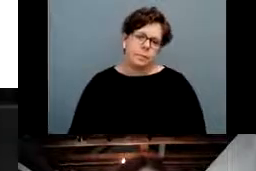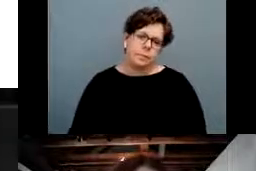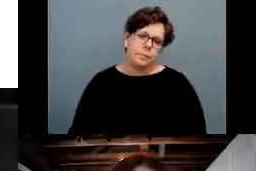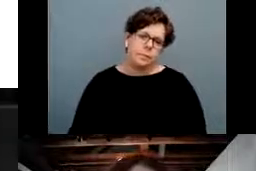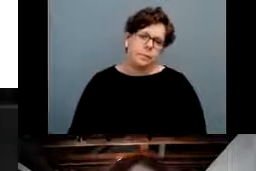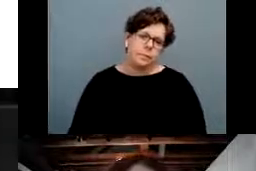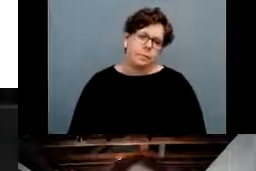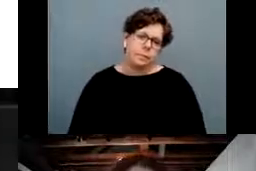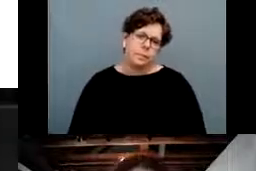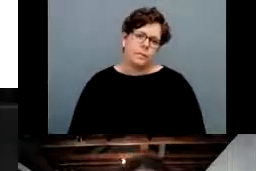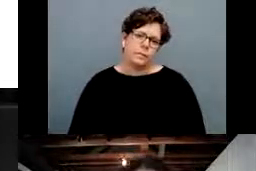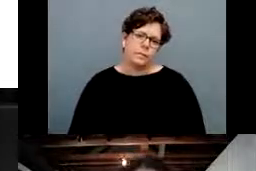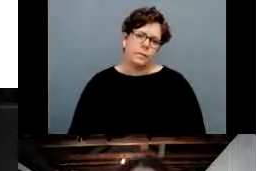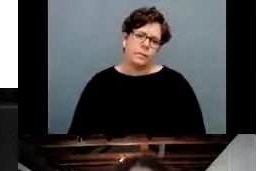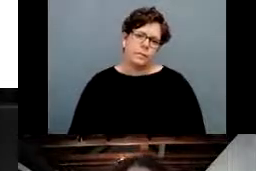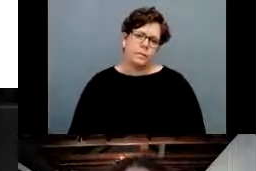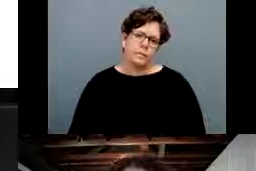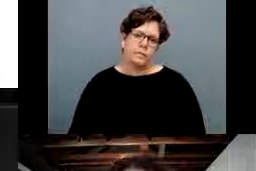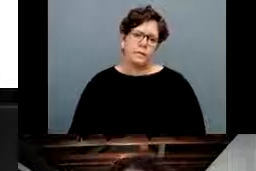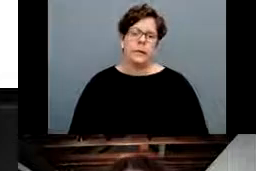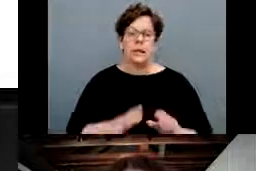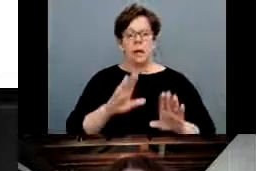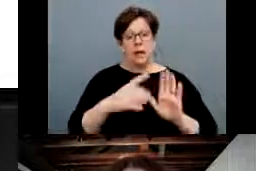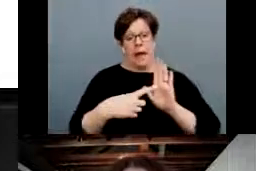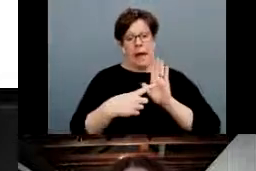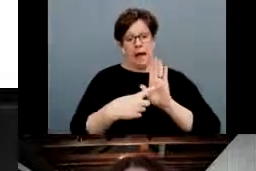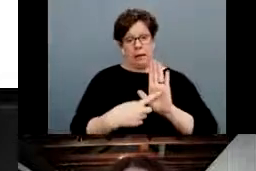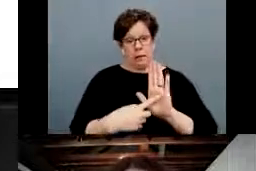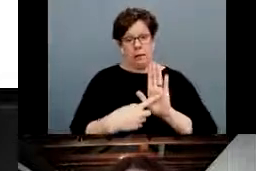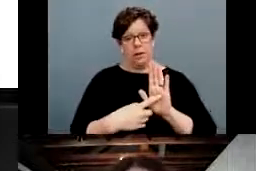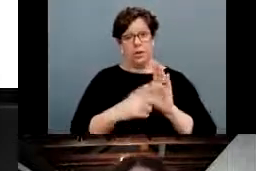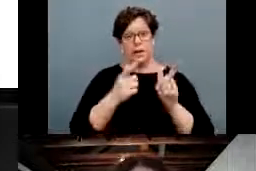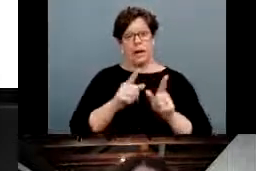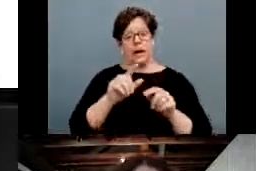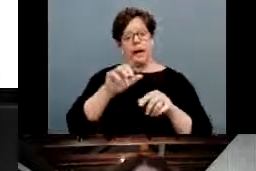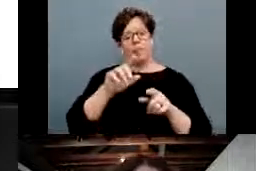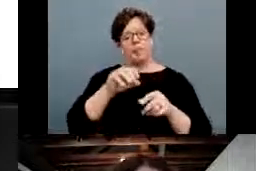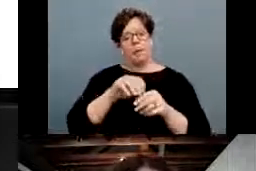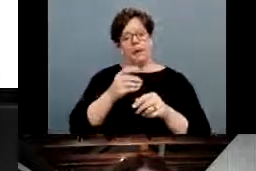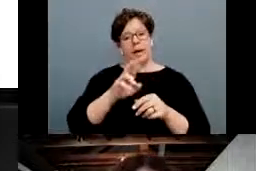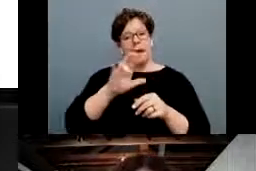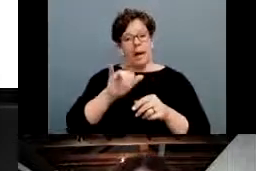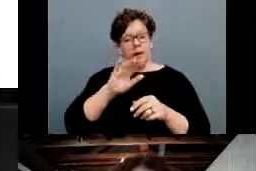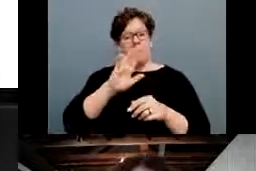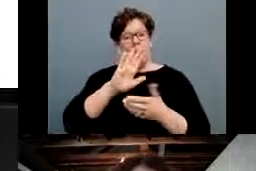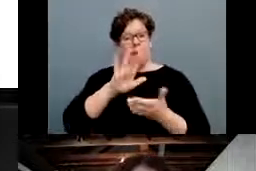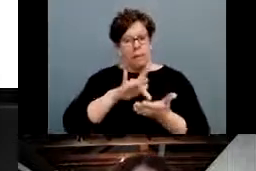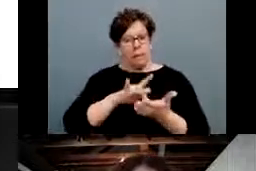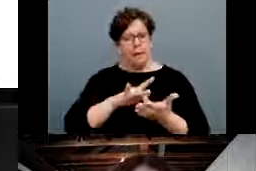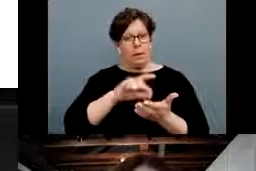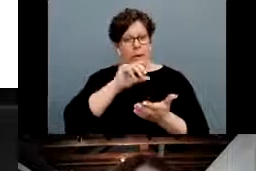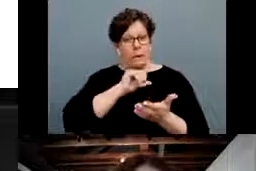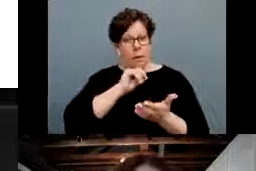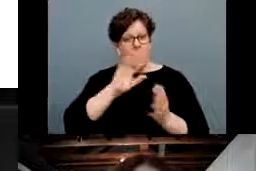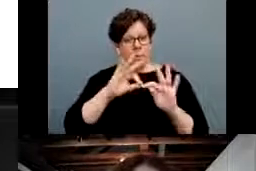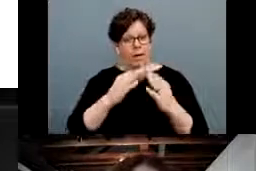Our exhibitions mostly take place in this gallery, which is in the historic family home. This incredible space still features